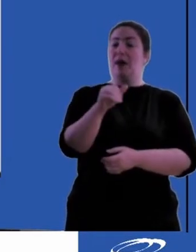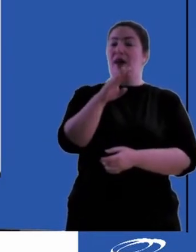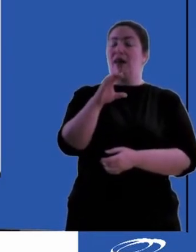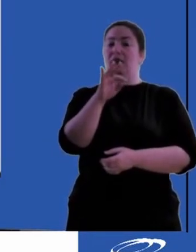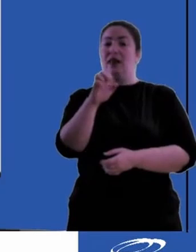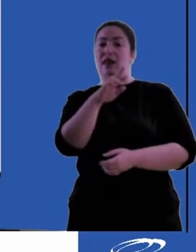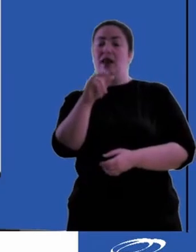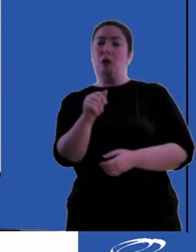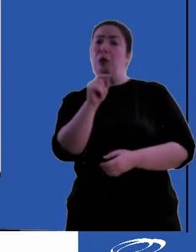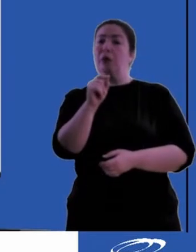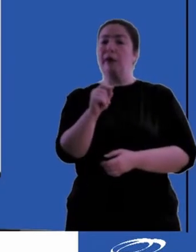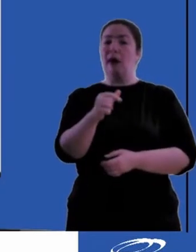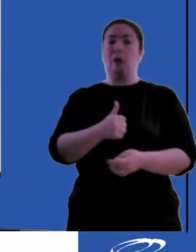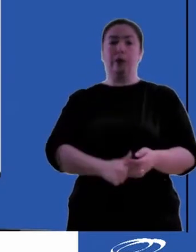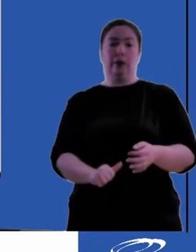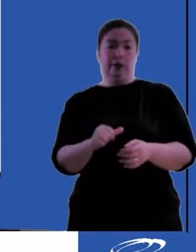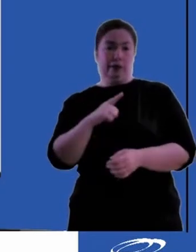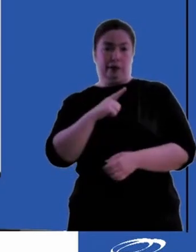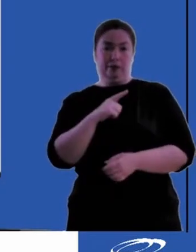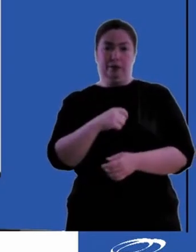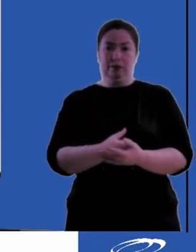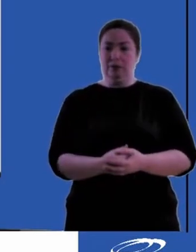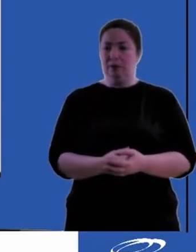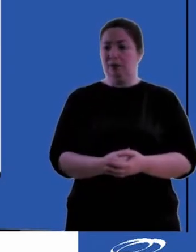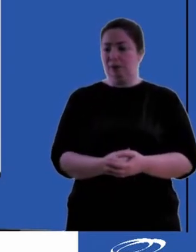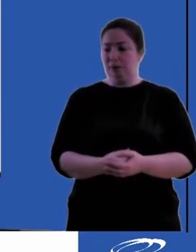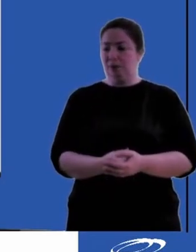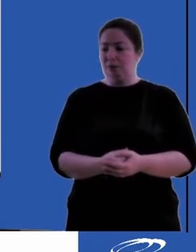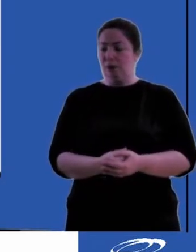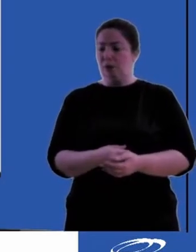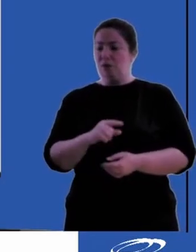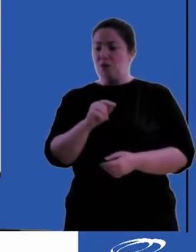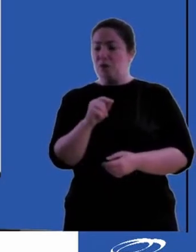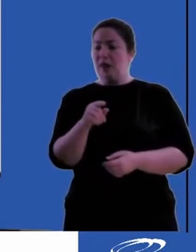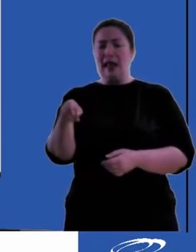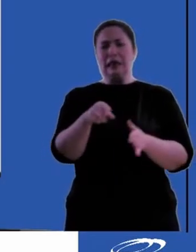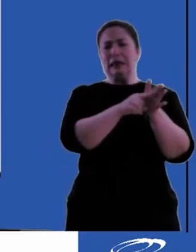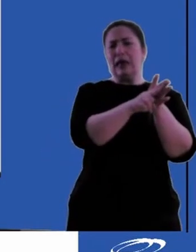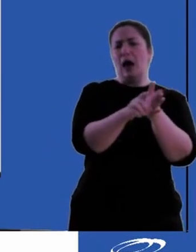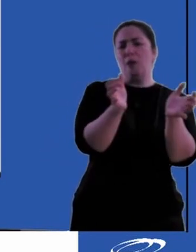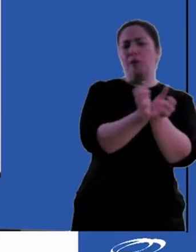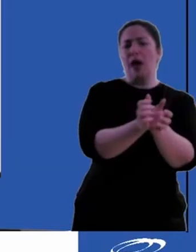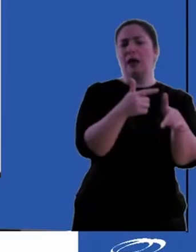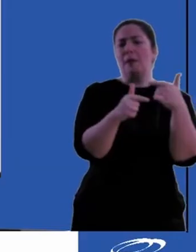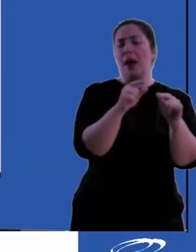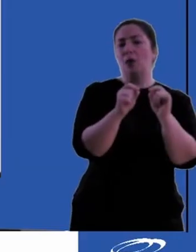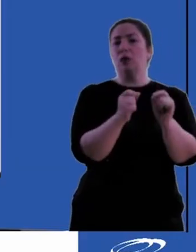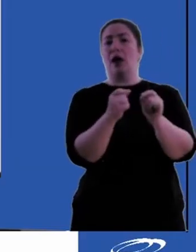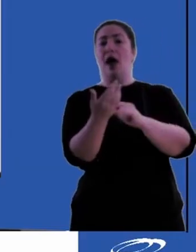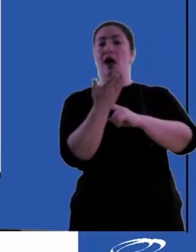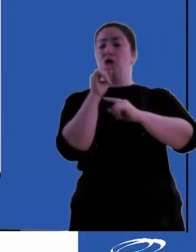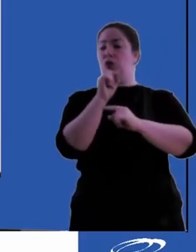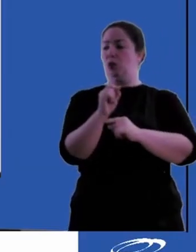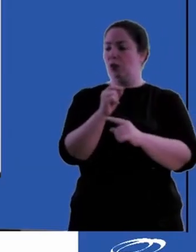this area since the 1990s, and our team, as well as others, have helped to advance the diagnosis of periprosthetic joint